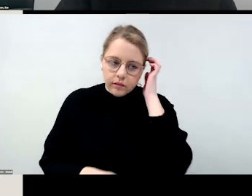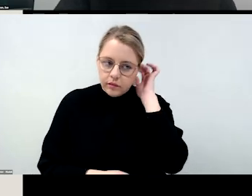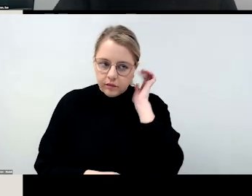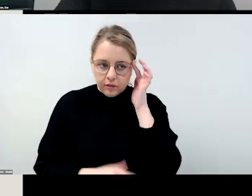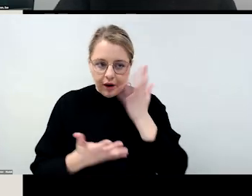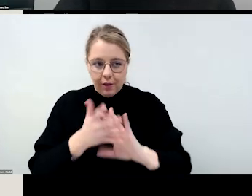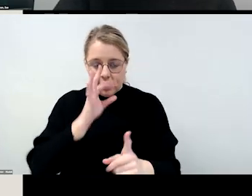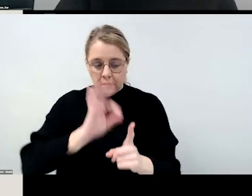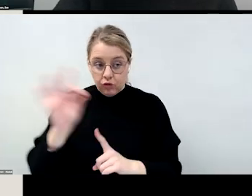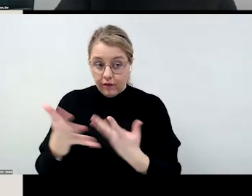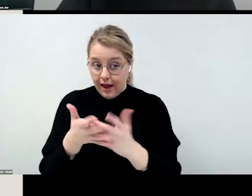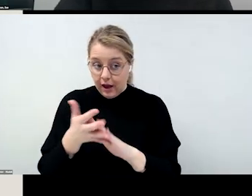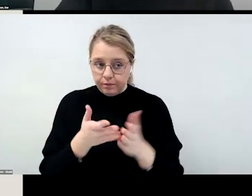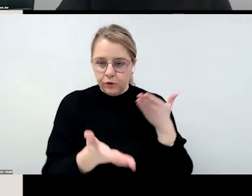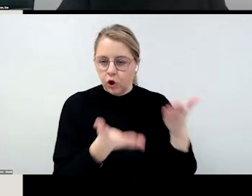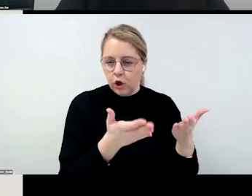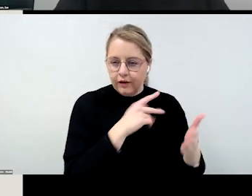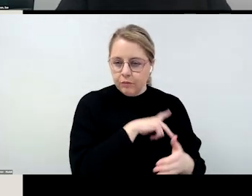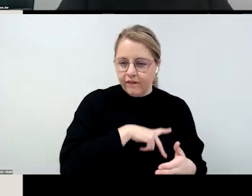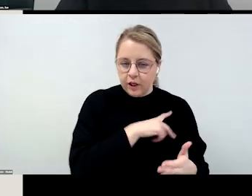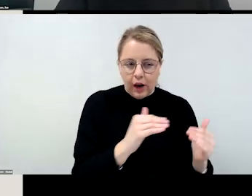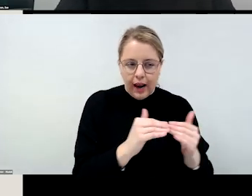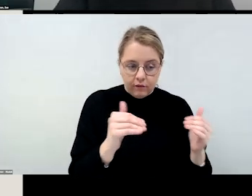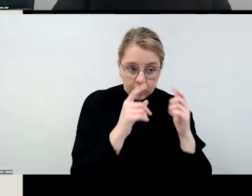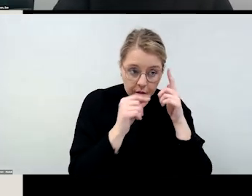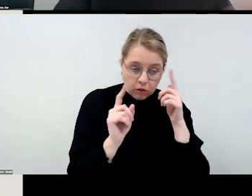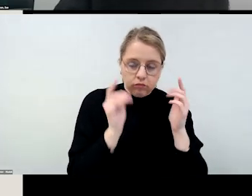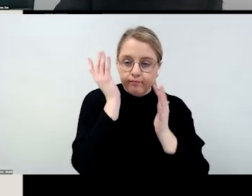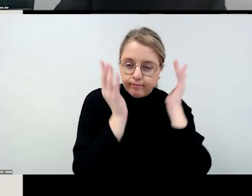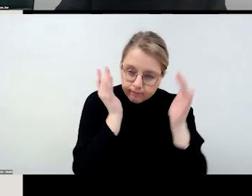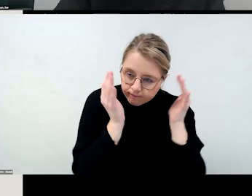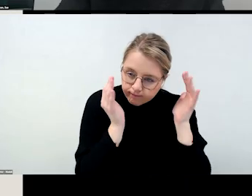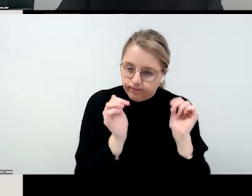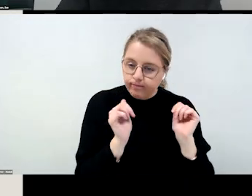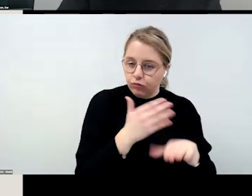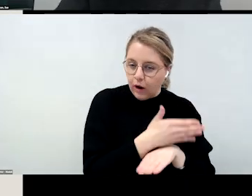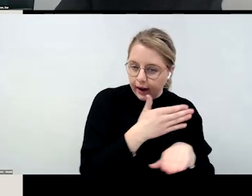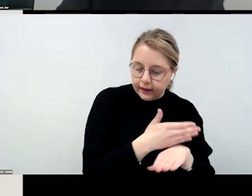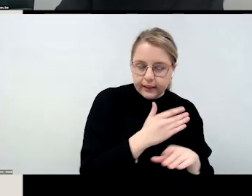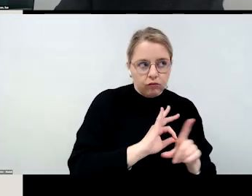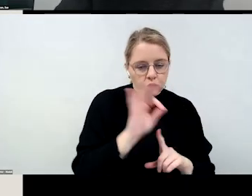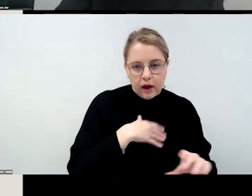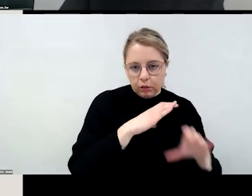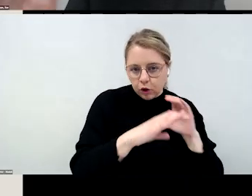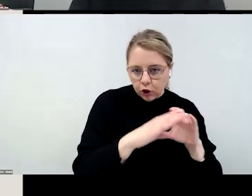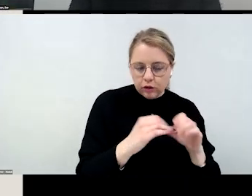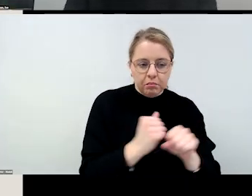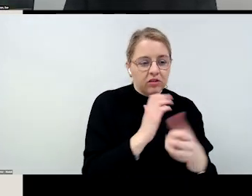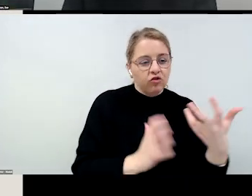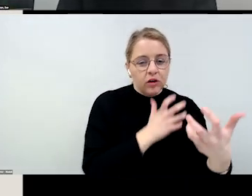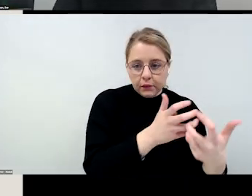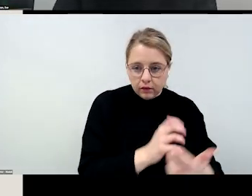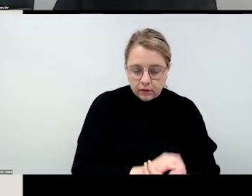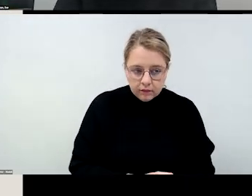at the service and professional level, we can engage in reflexive practice to improve communication and reasonable adjustments. As